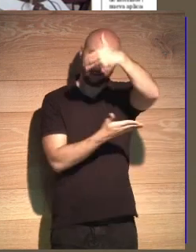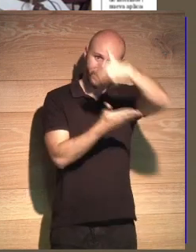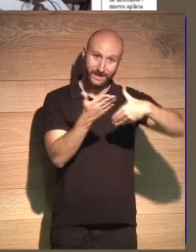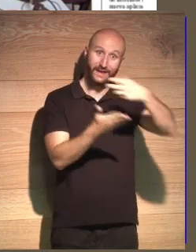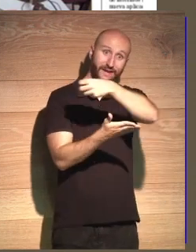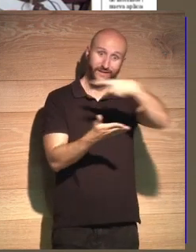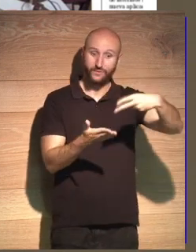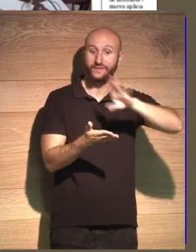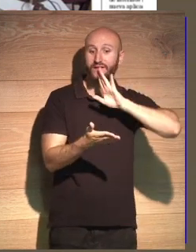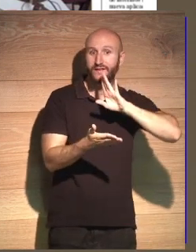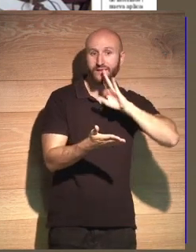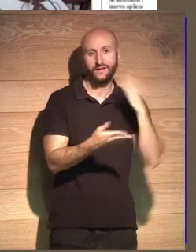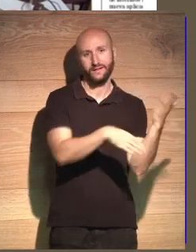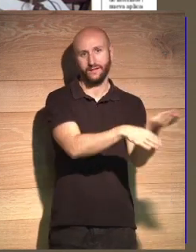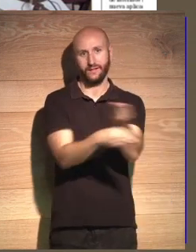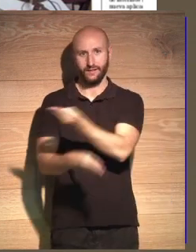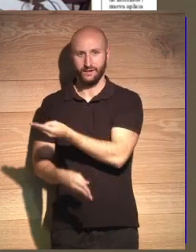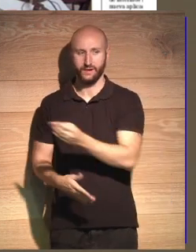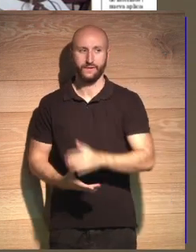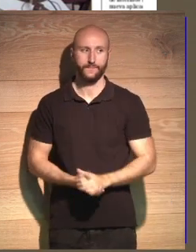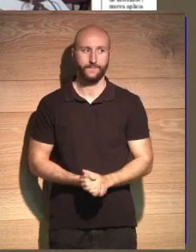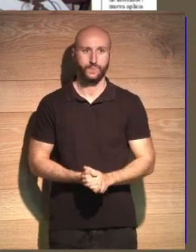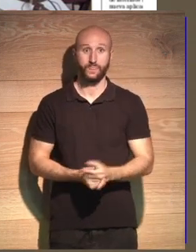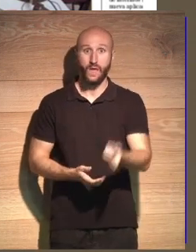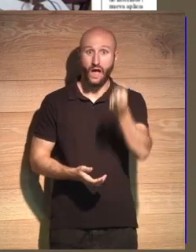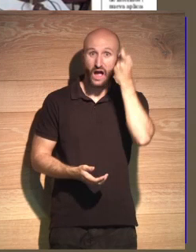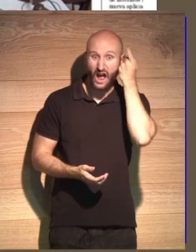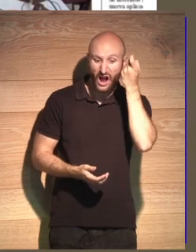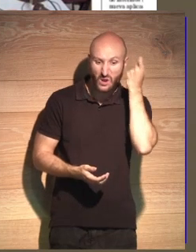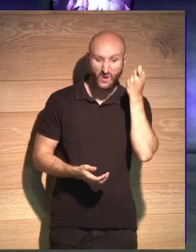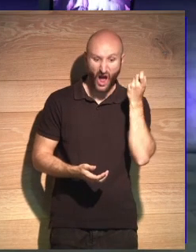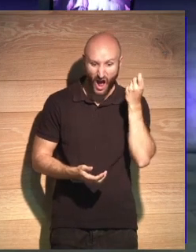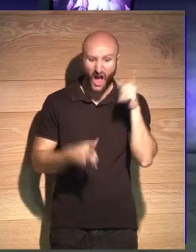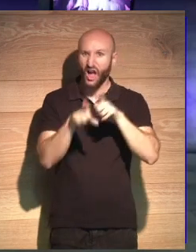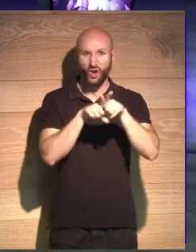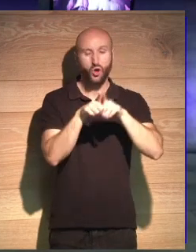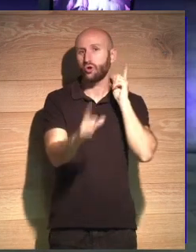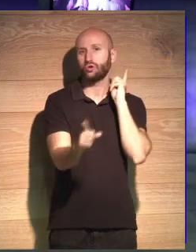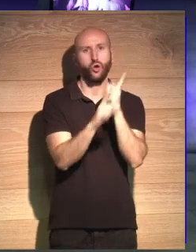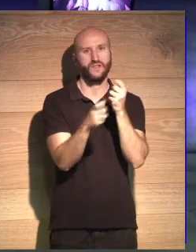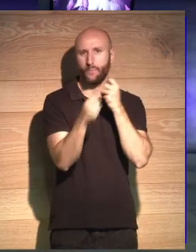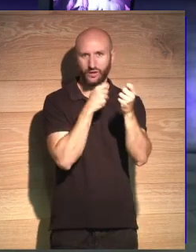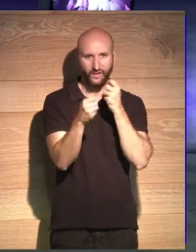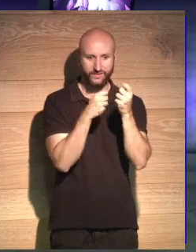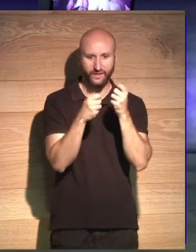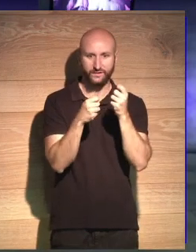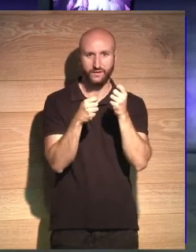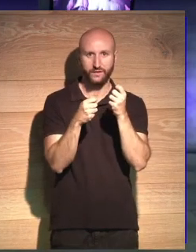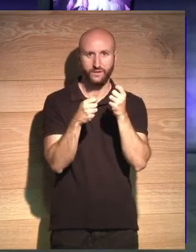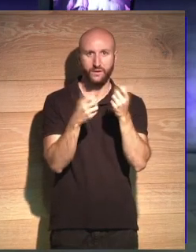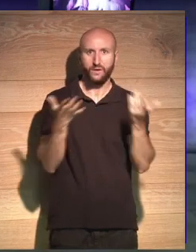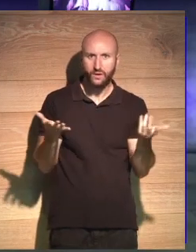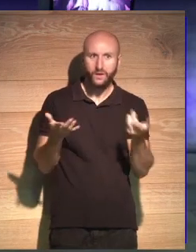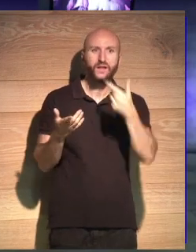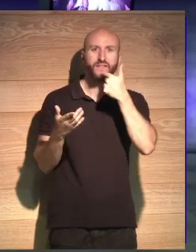the children were interviewed, and I brought the newspapers the next day to the classroom, and the students